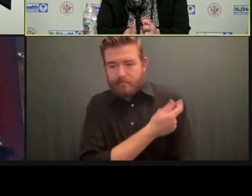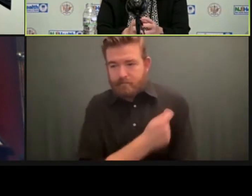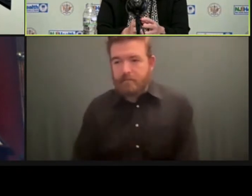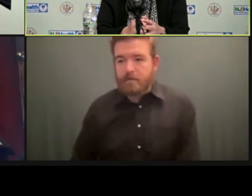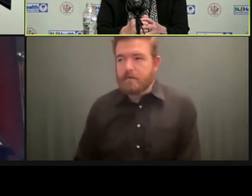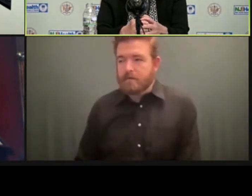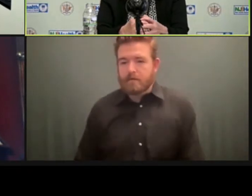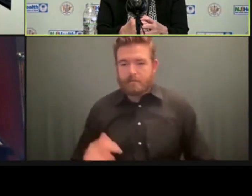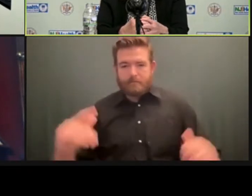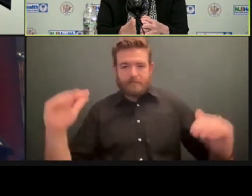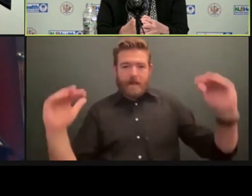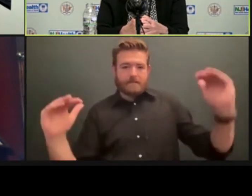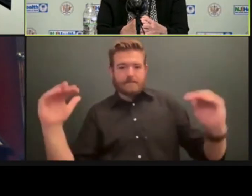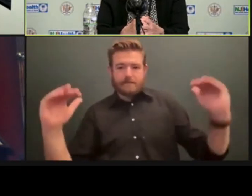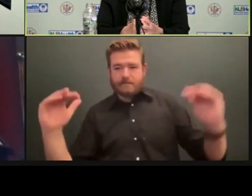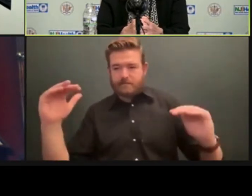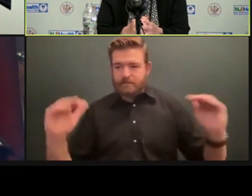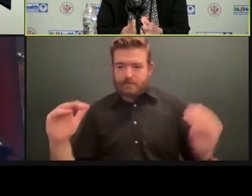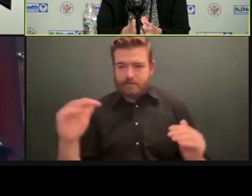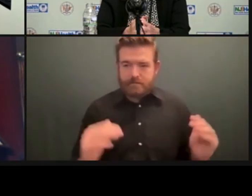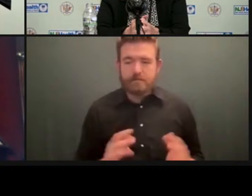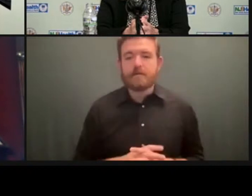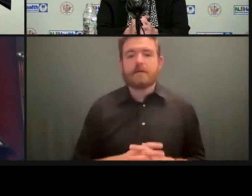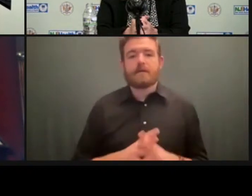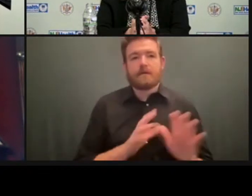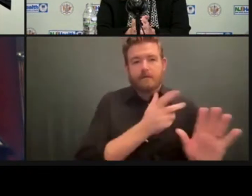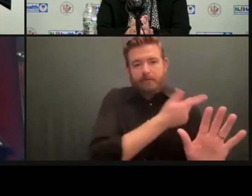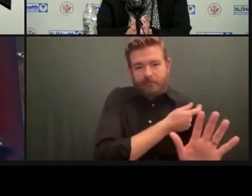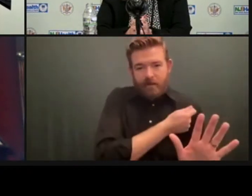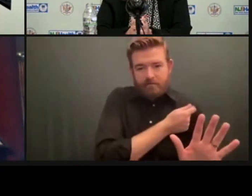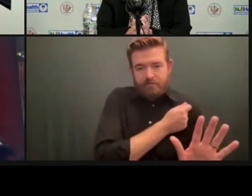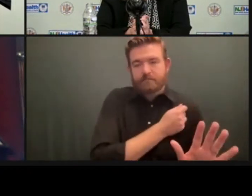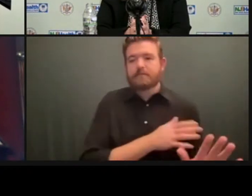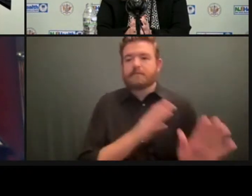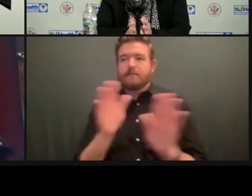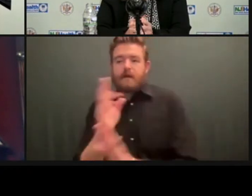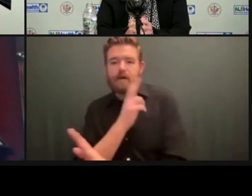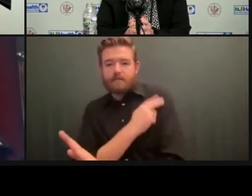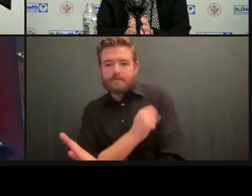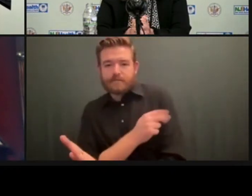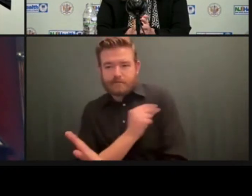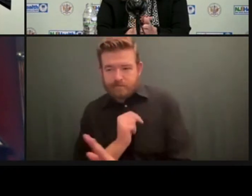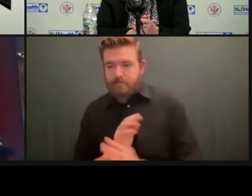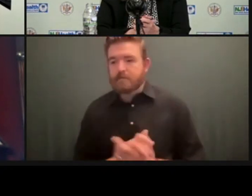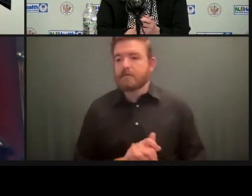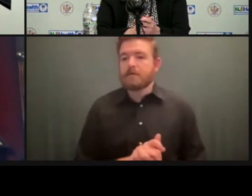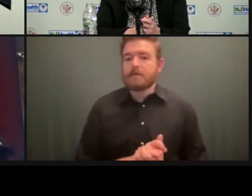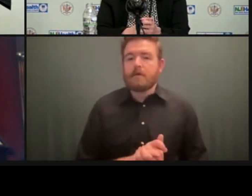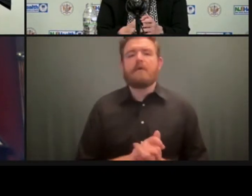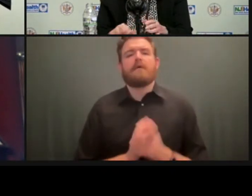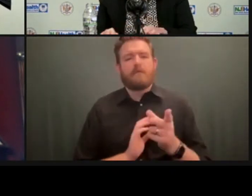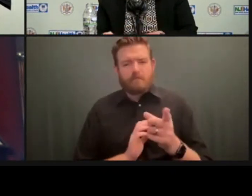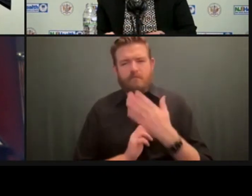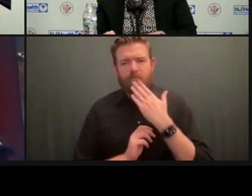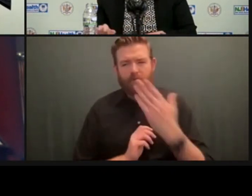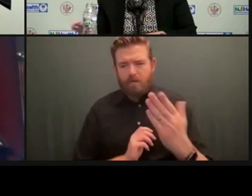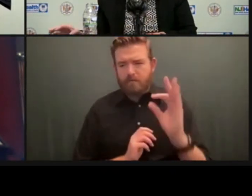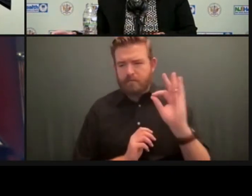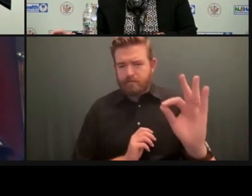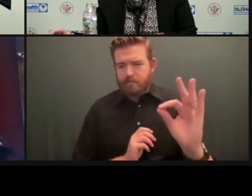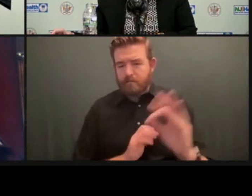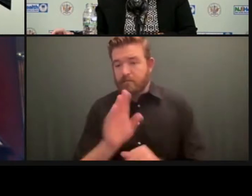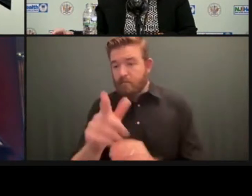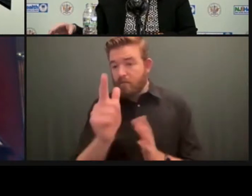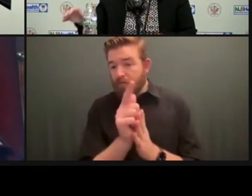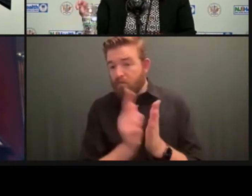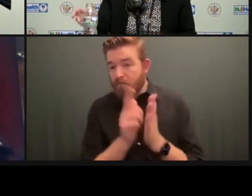call crisis standards. Thank you, Judy, for that. Paramel, what else would the man on the street